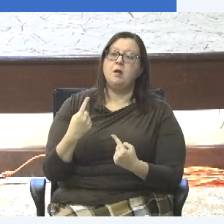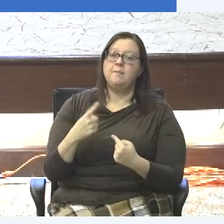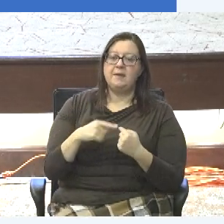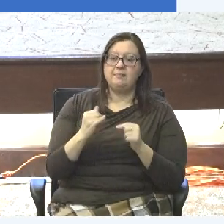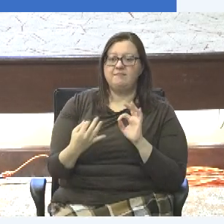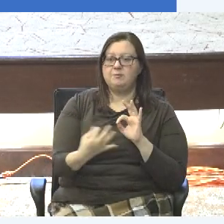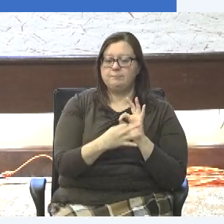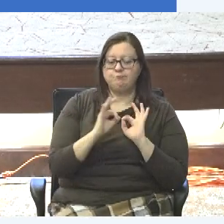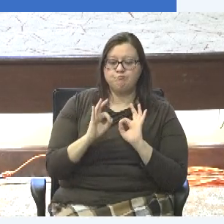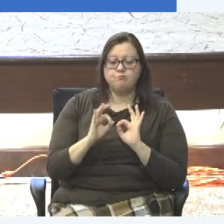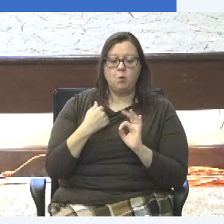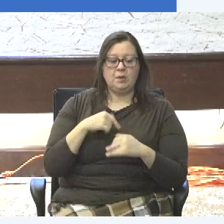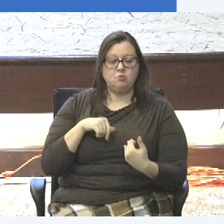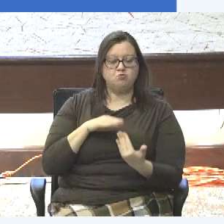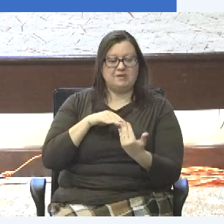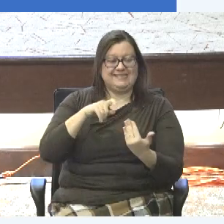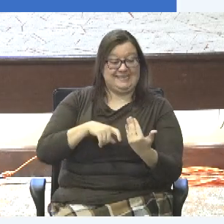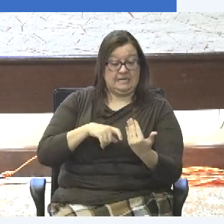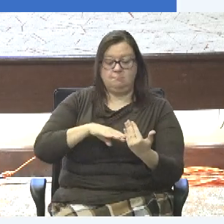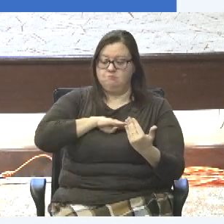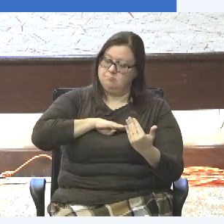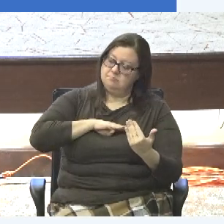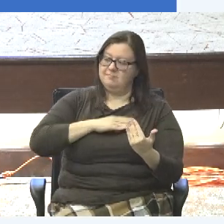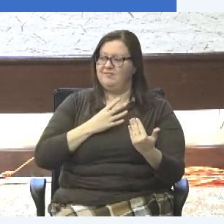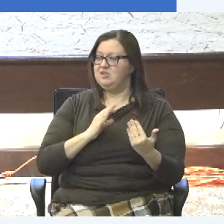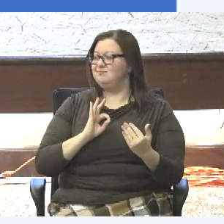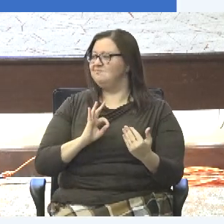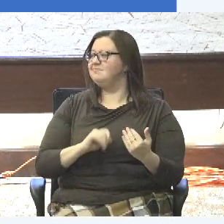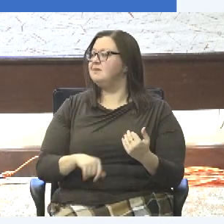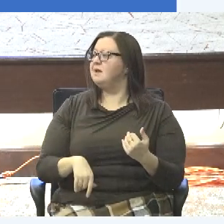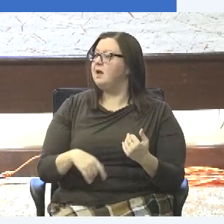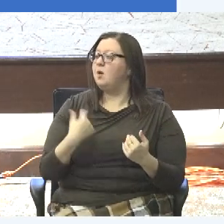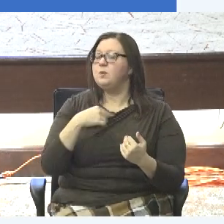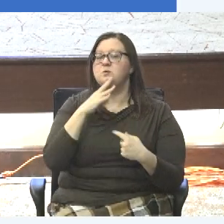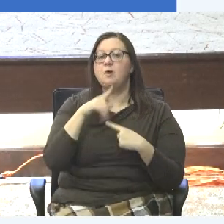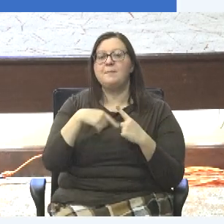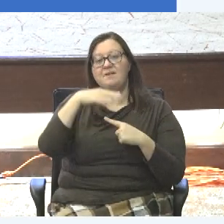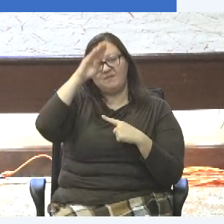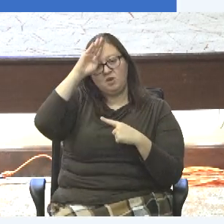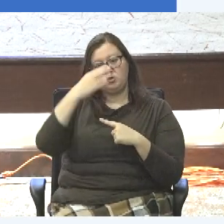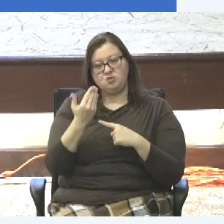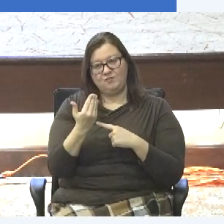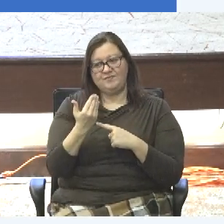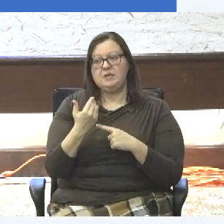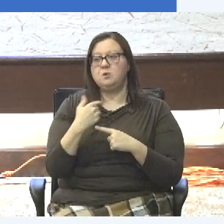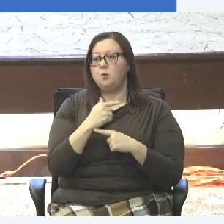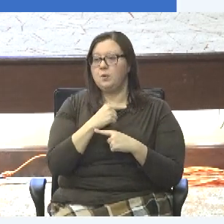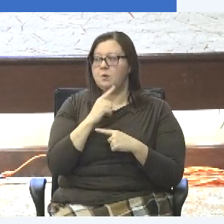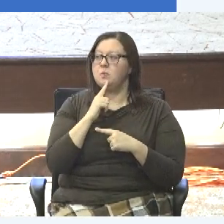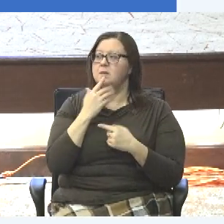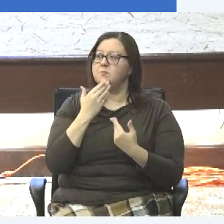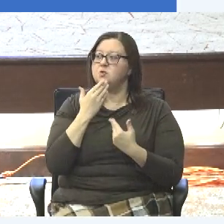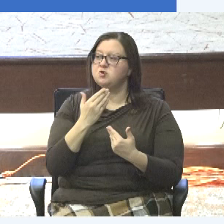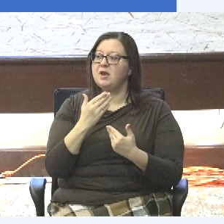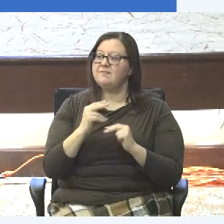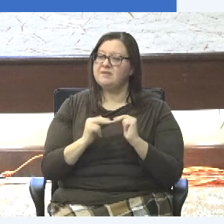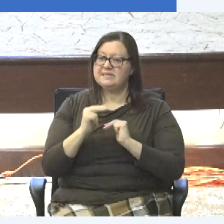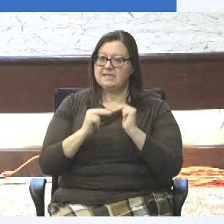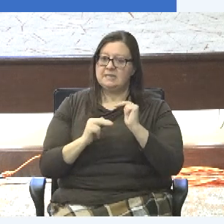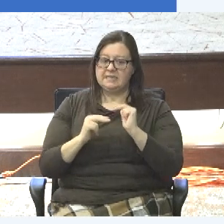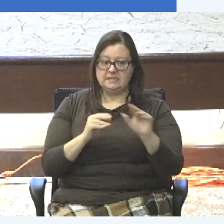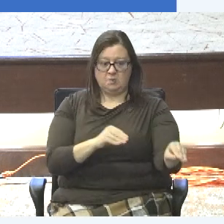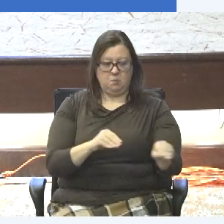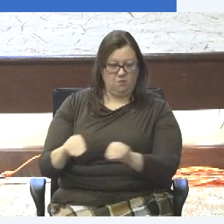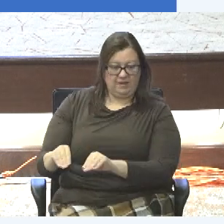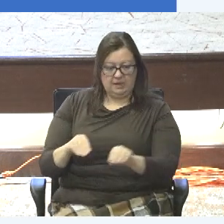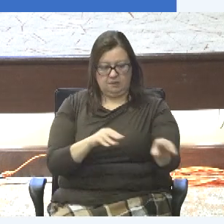able to address that need and a real need for us. We talked and heard about Fire Station 15, the construction. We appreciate facilities moving that along and getting